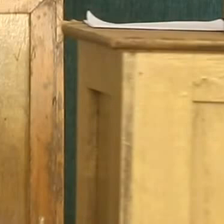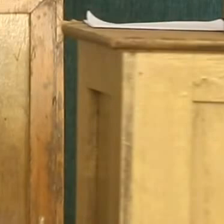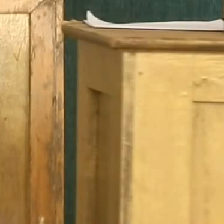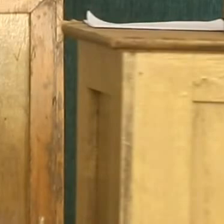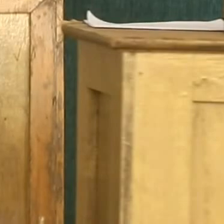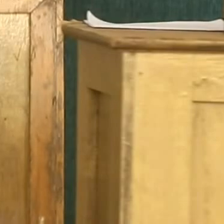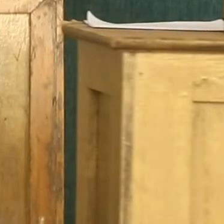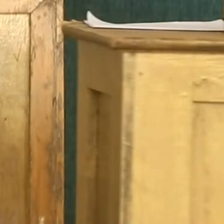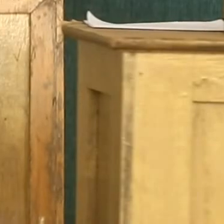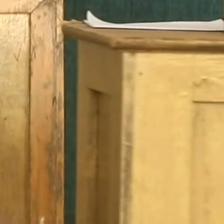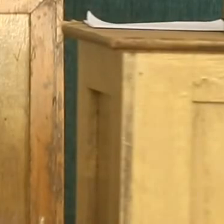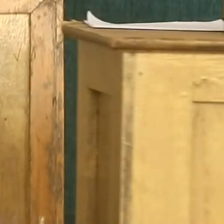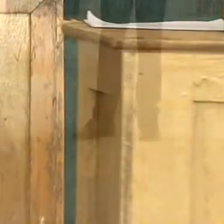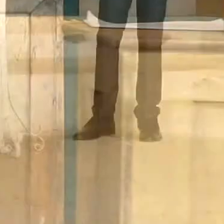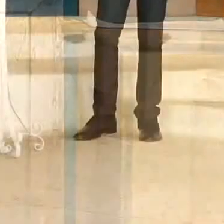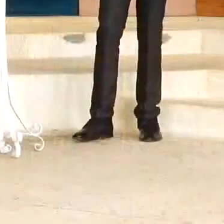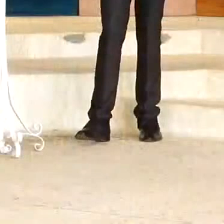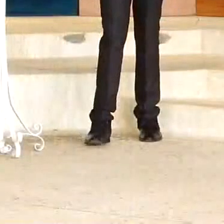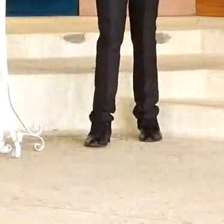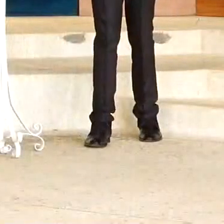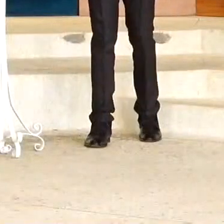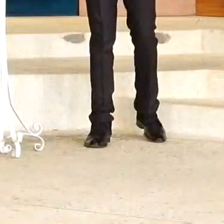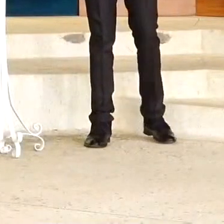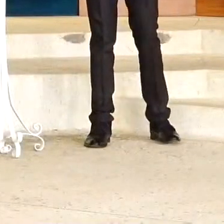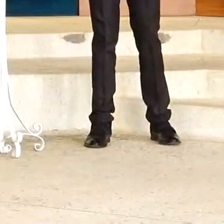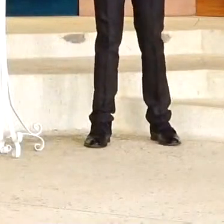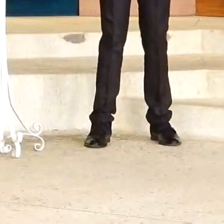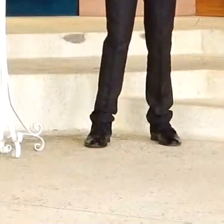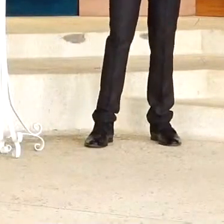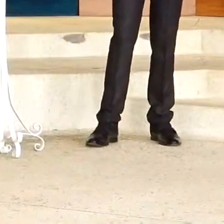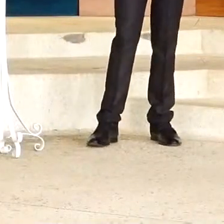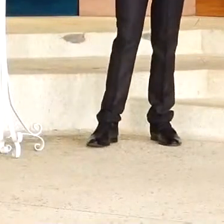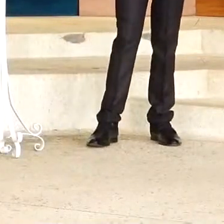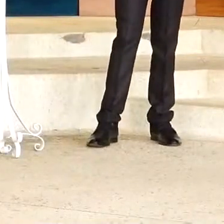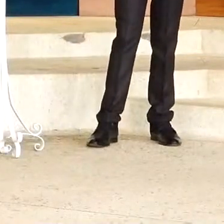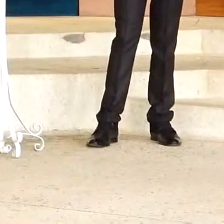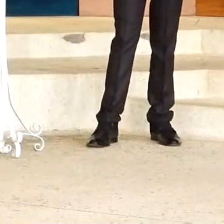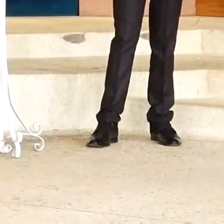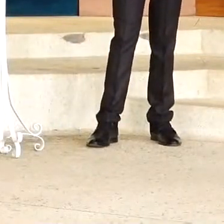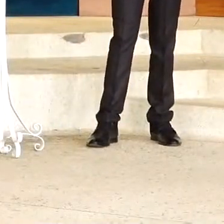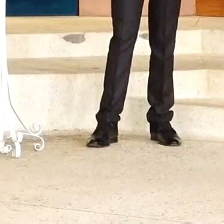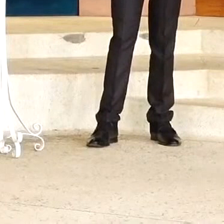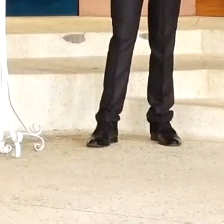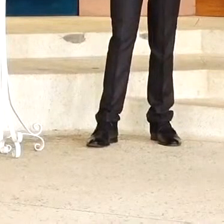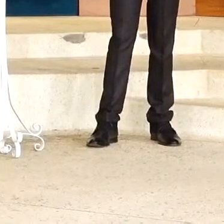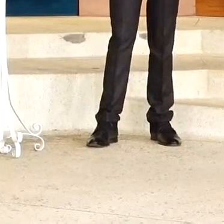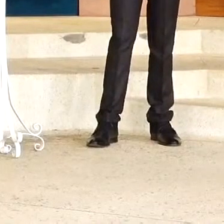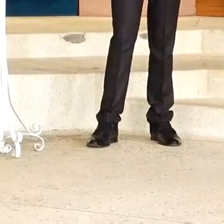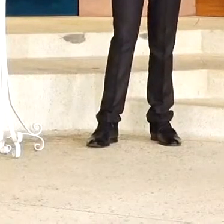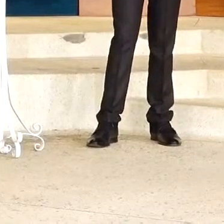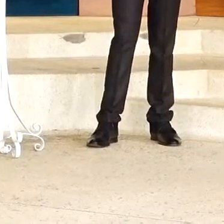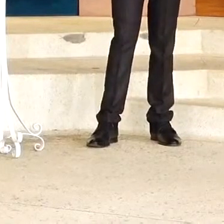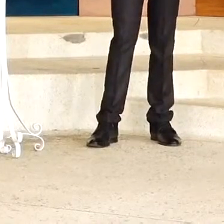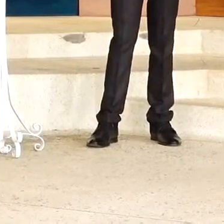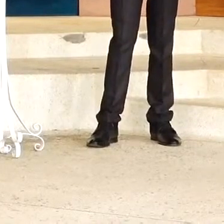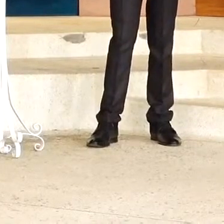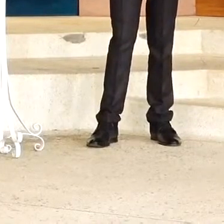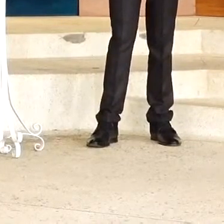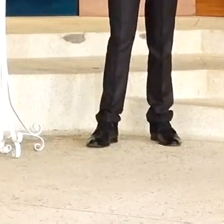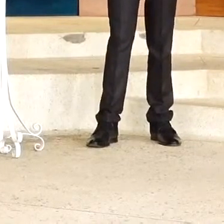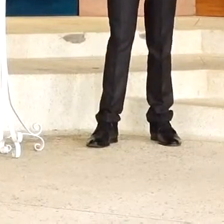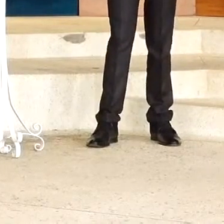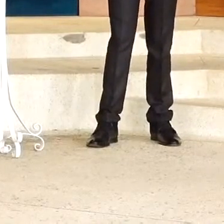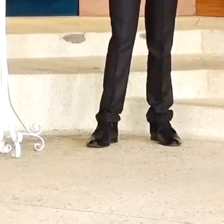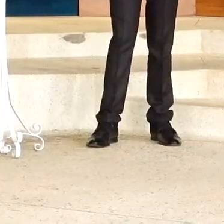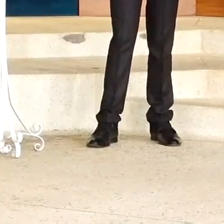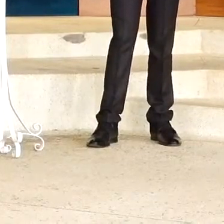heaven. Thank you, Gracie. If Jesus is the lamb was sacrificed